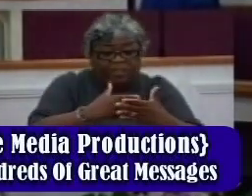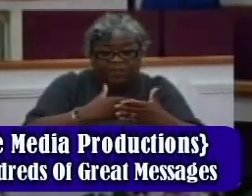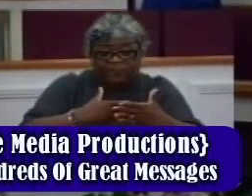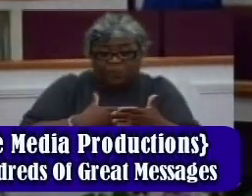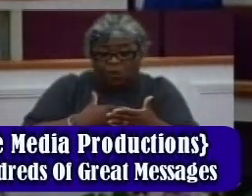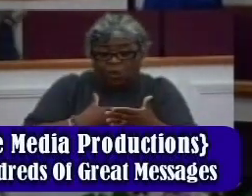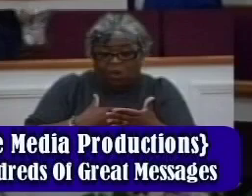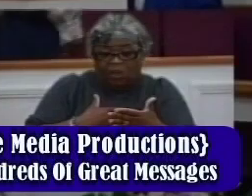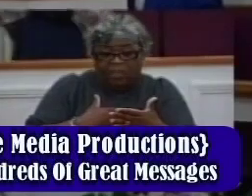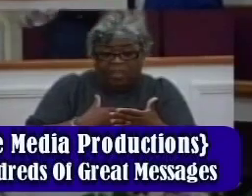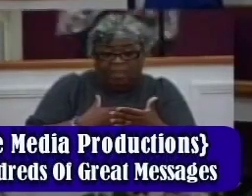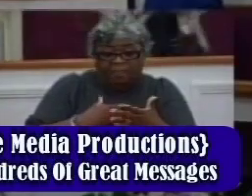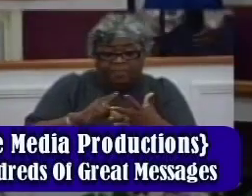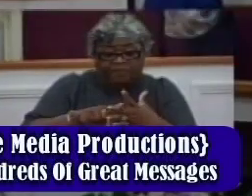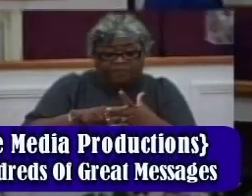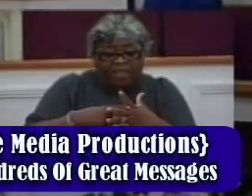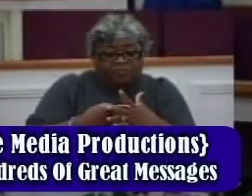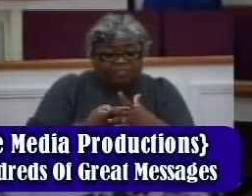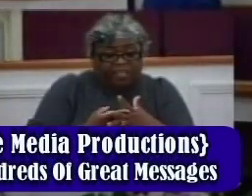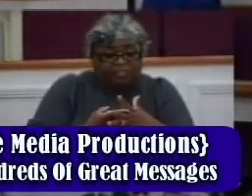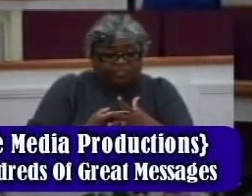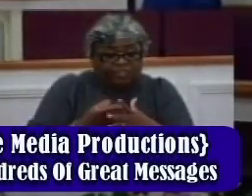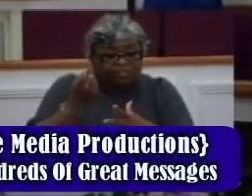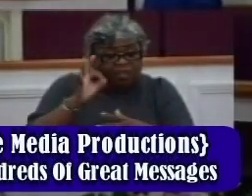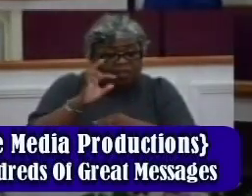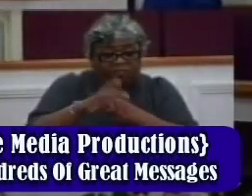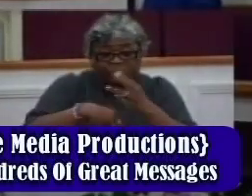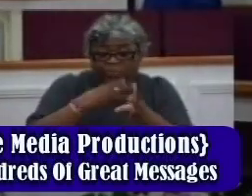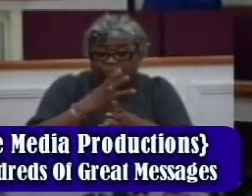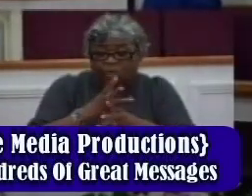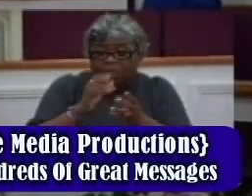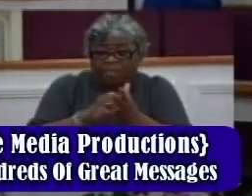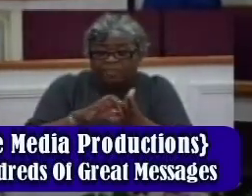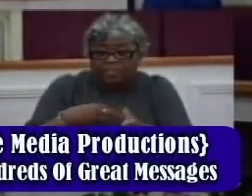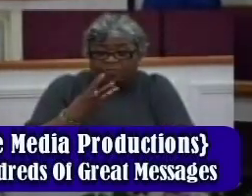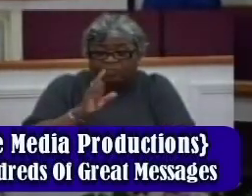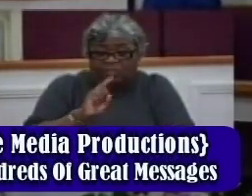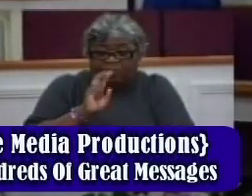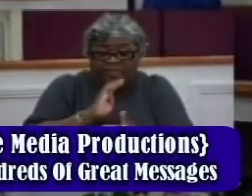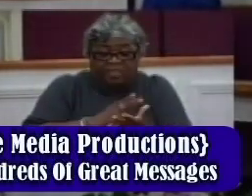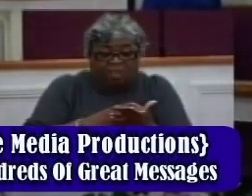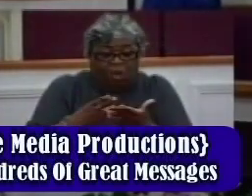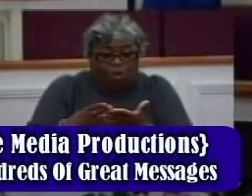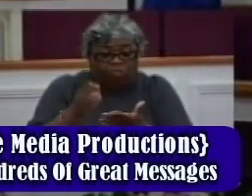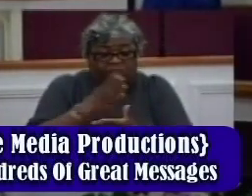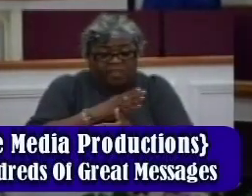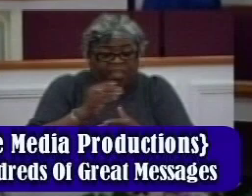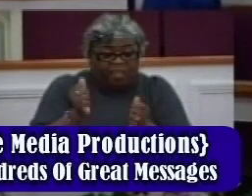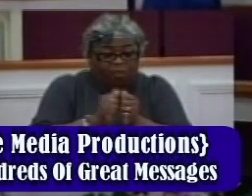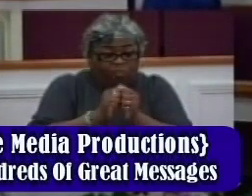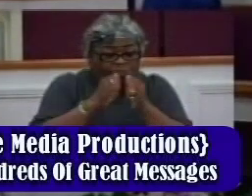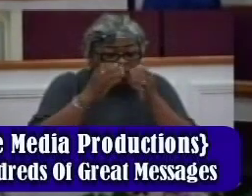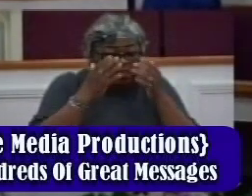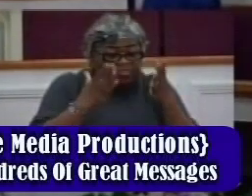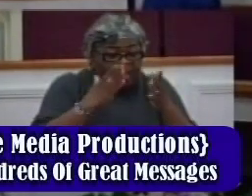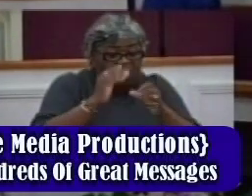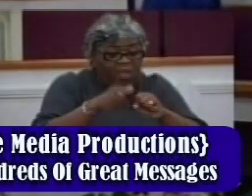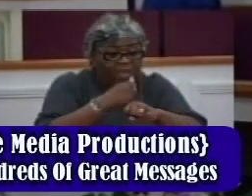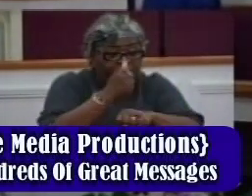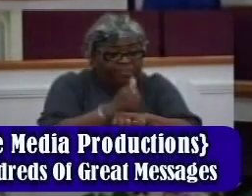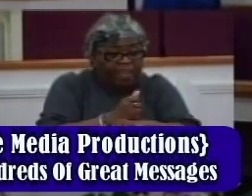before the foundation of the world, that we should be holy and without